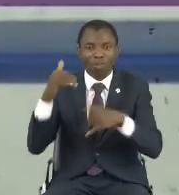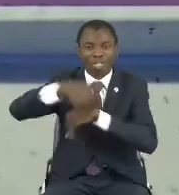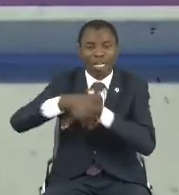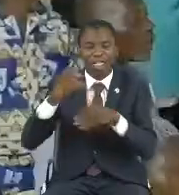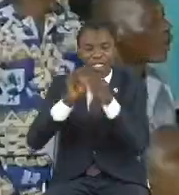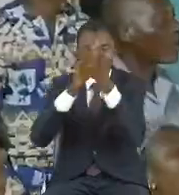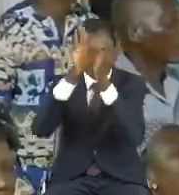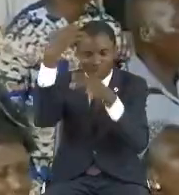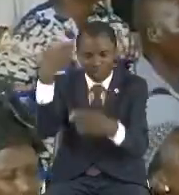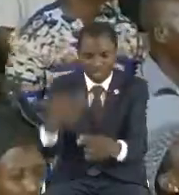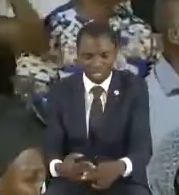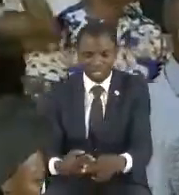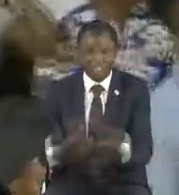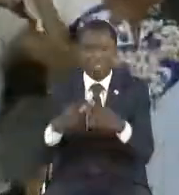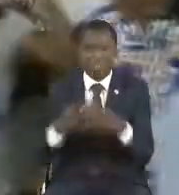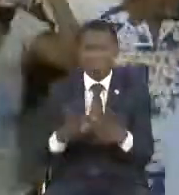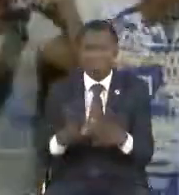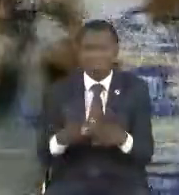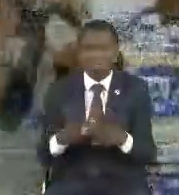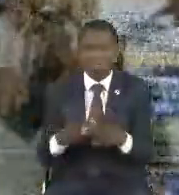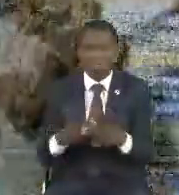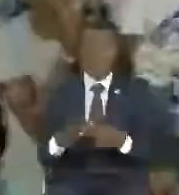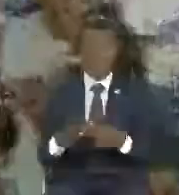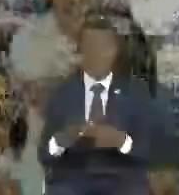Jesus' name.